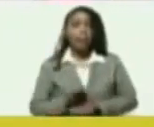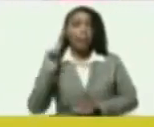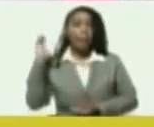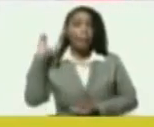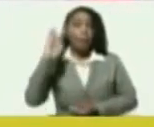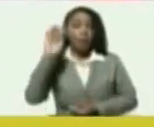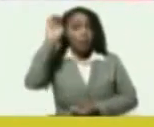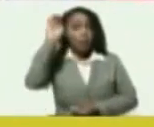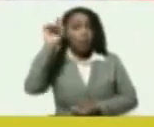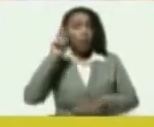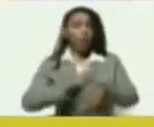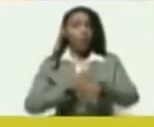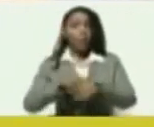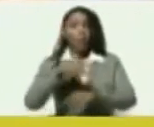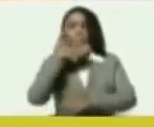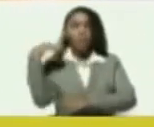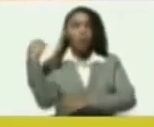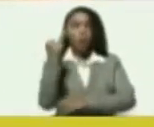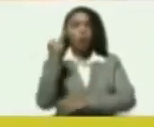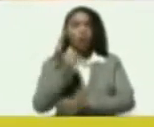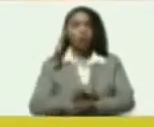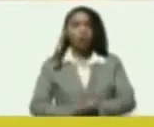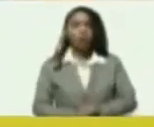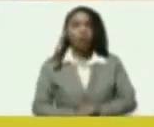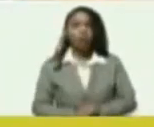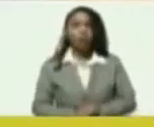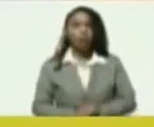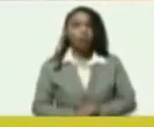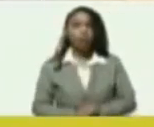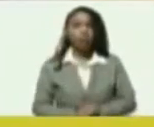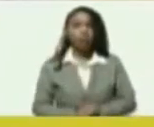tiempos mejores. Better times are coming.